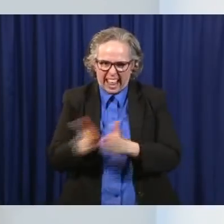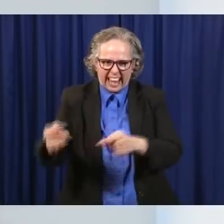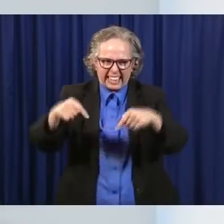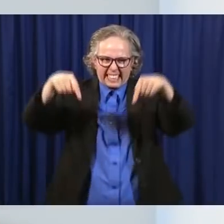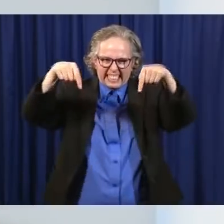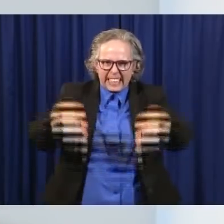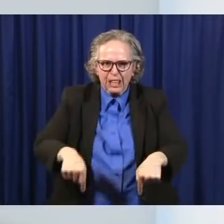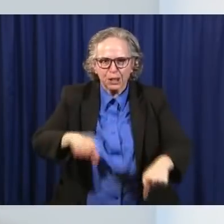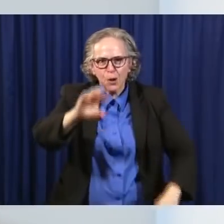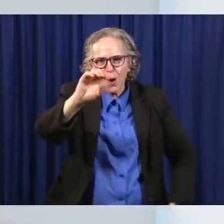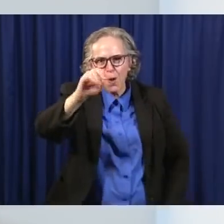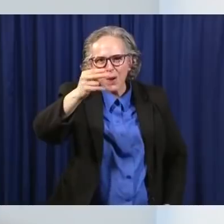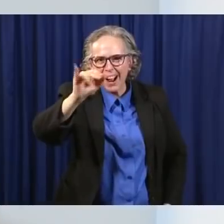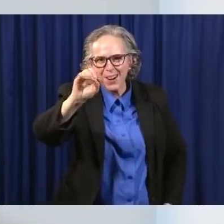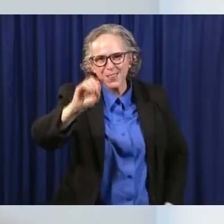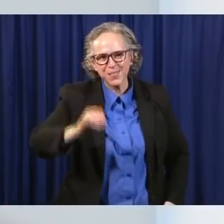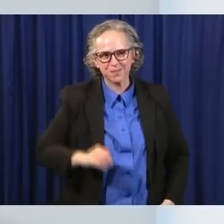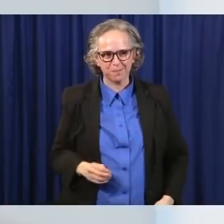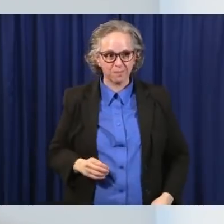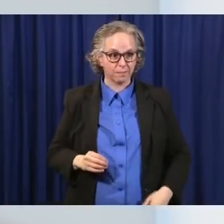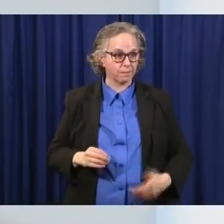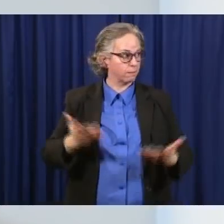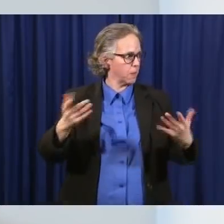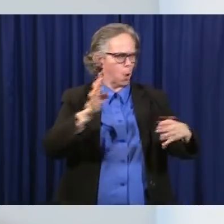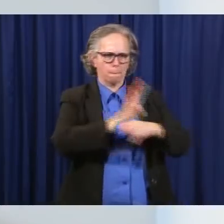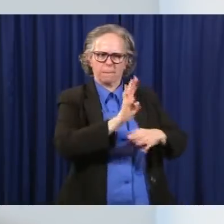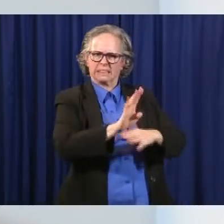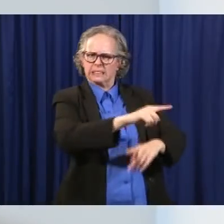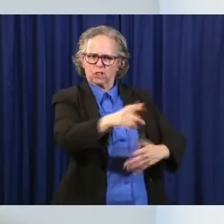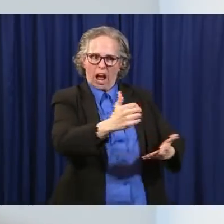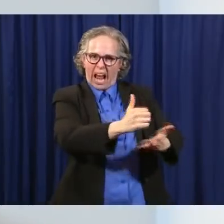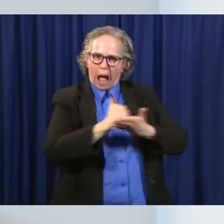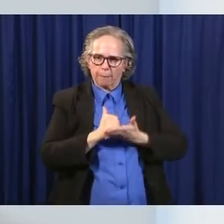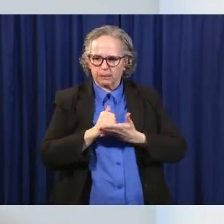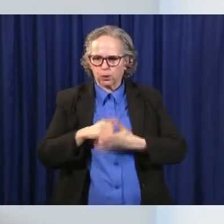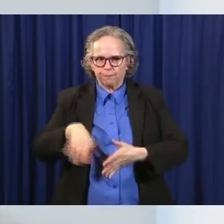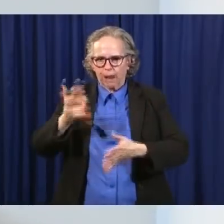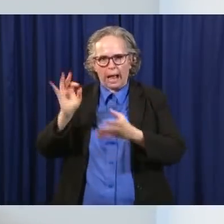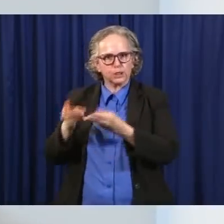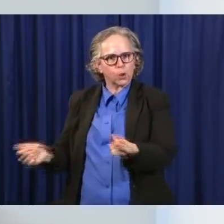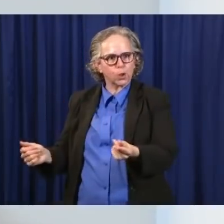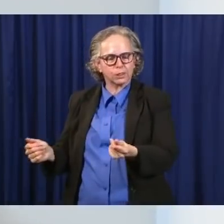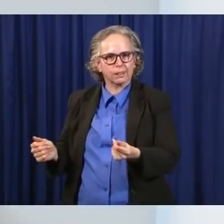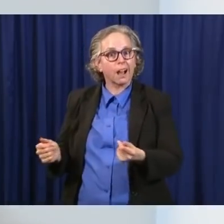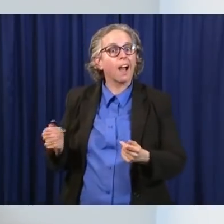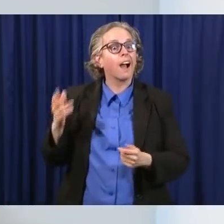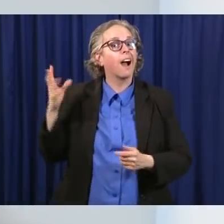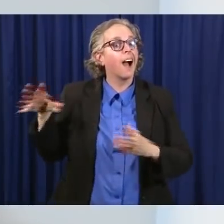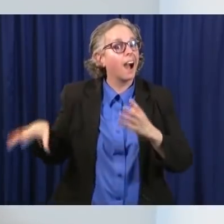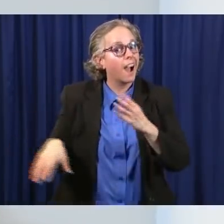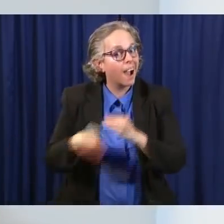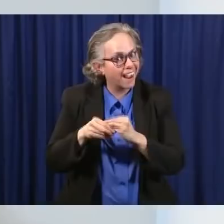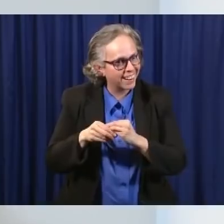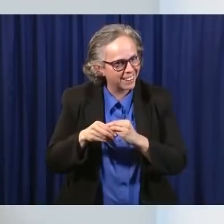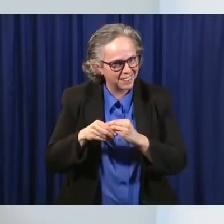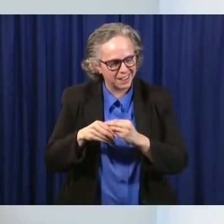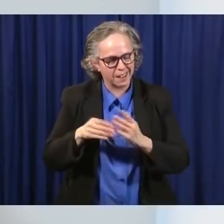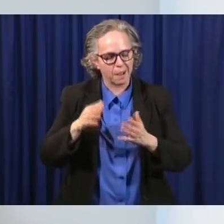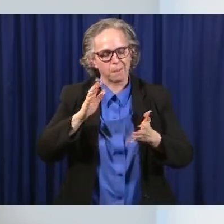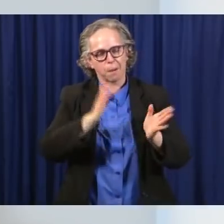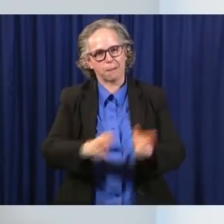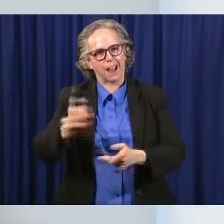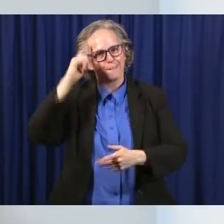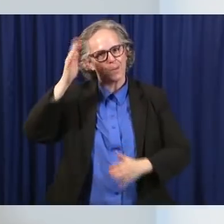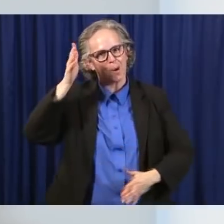pandemic and these businesses are helping us solve it, they're also working with us to look at that future that we all